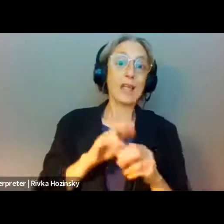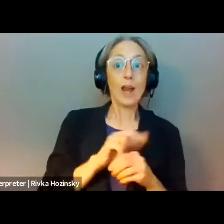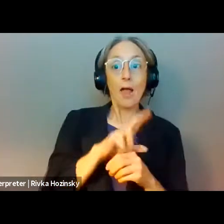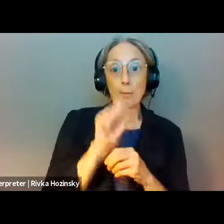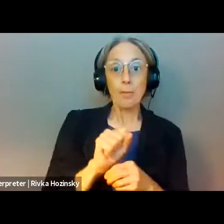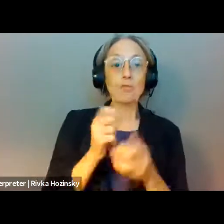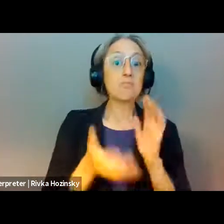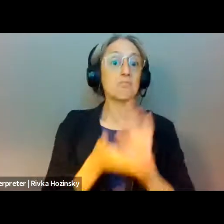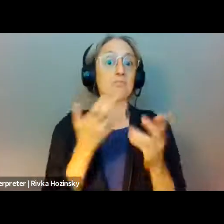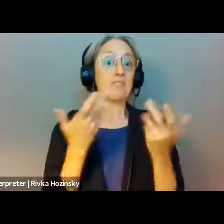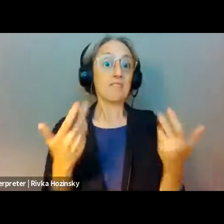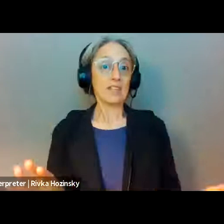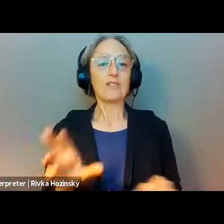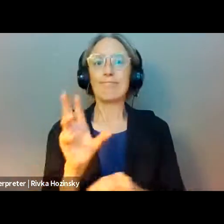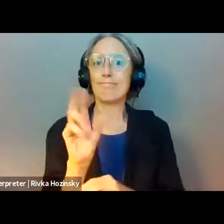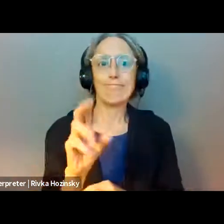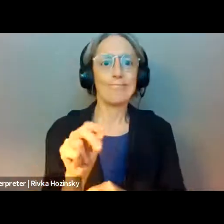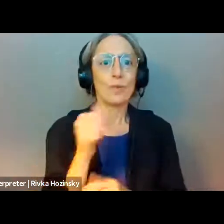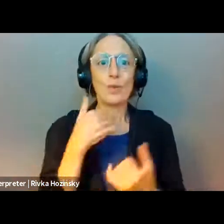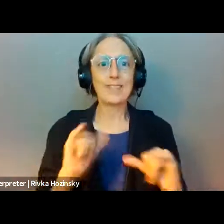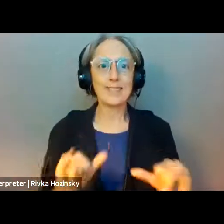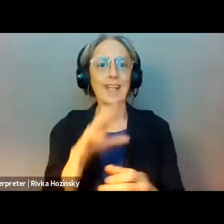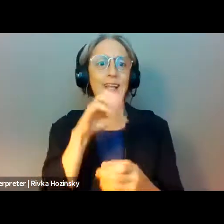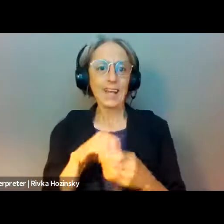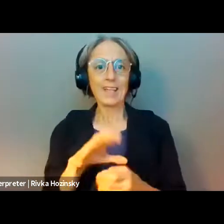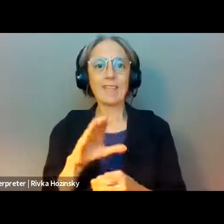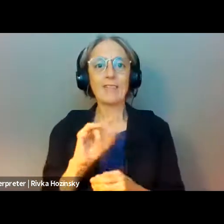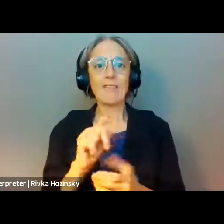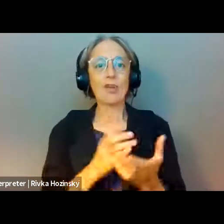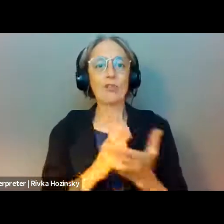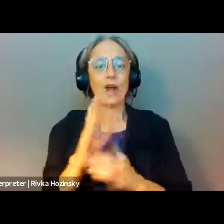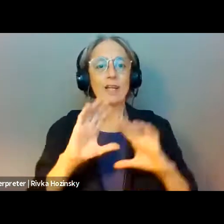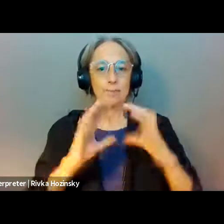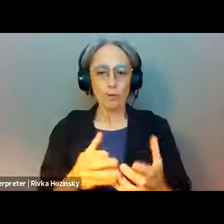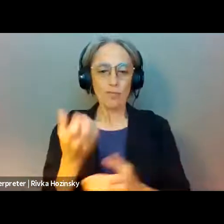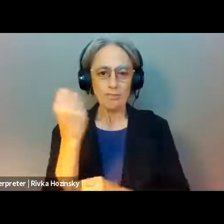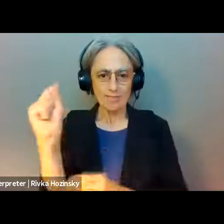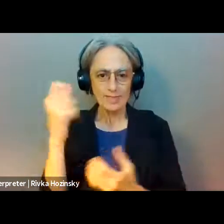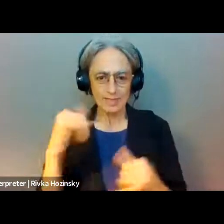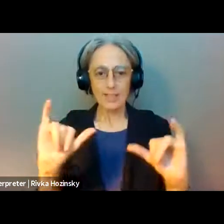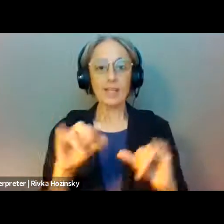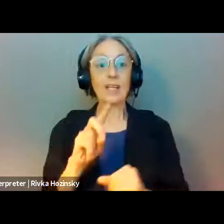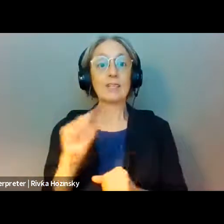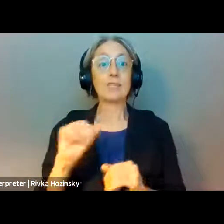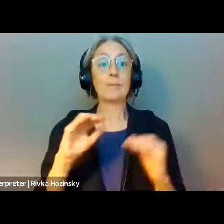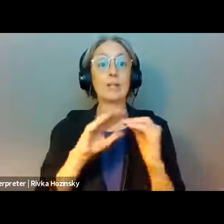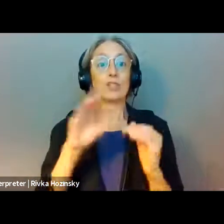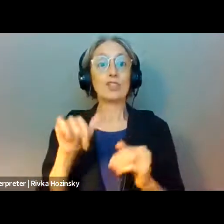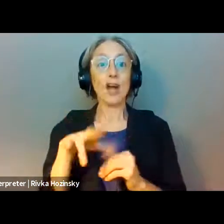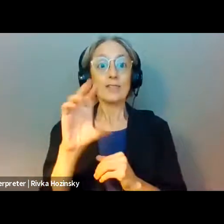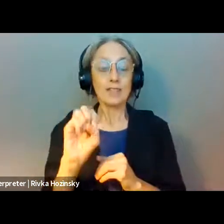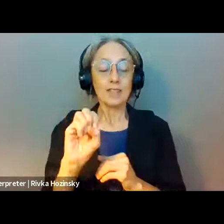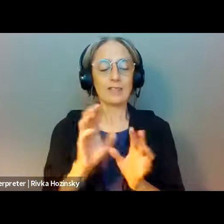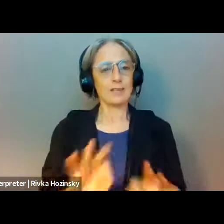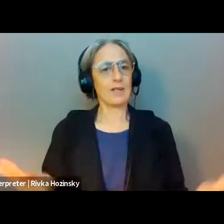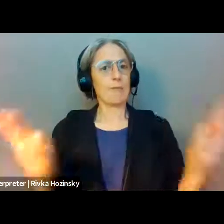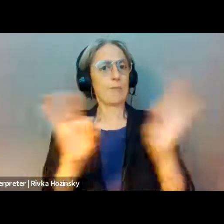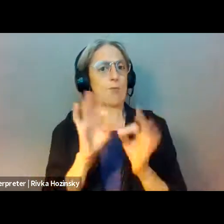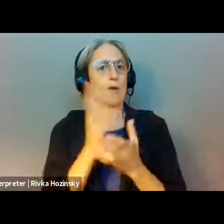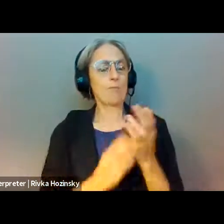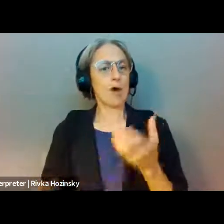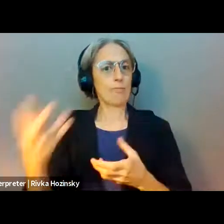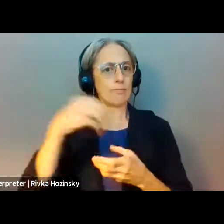in the midst of the civil rights movement. And disability justice is a key central aspect of that fight, because truly